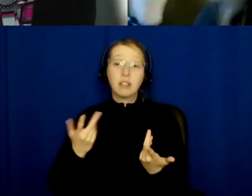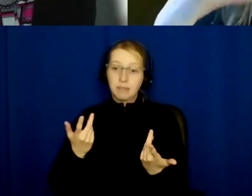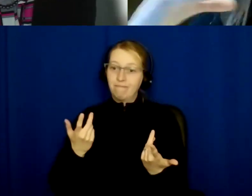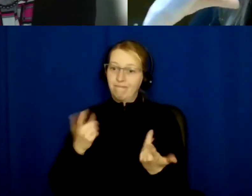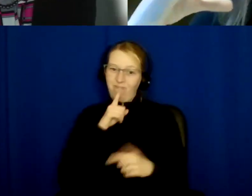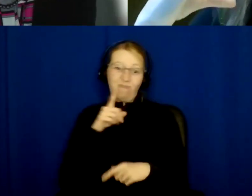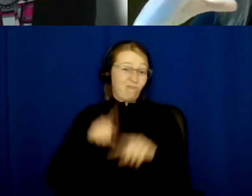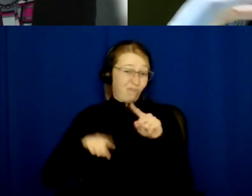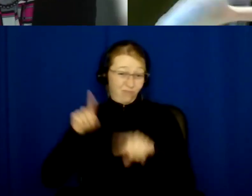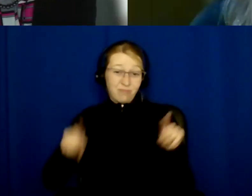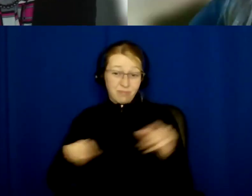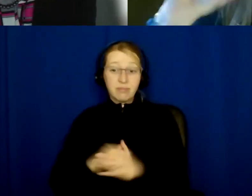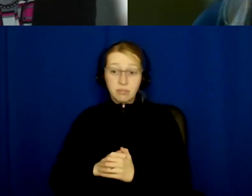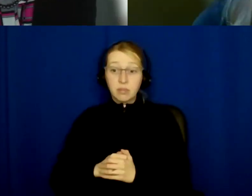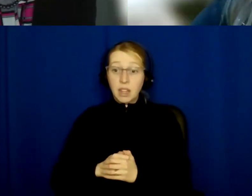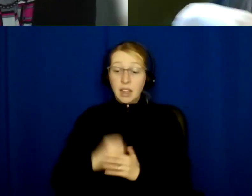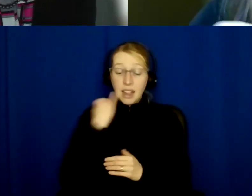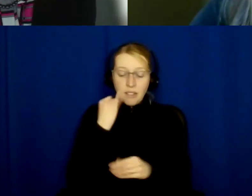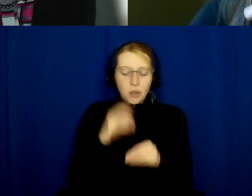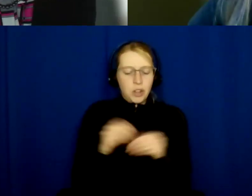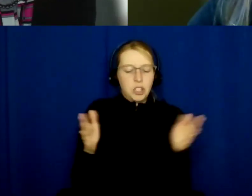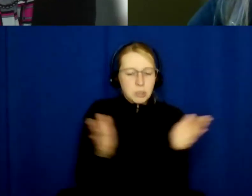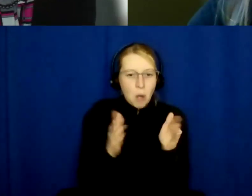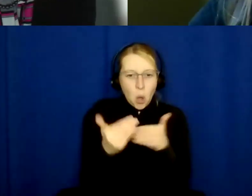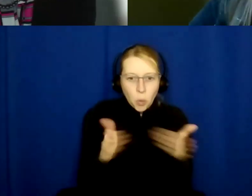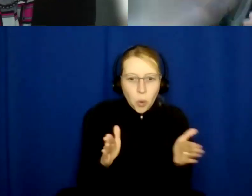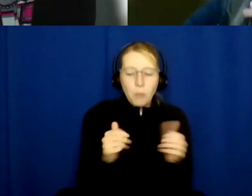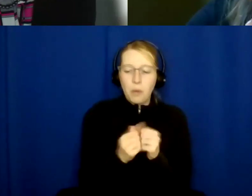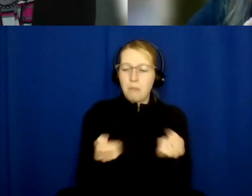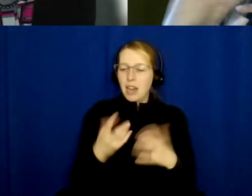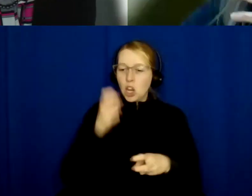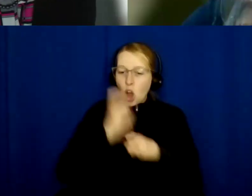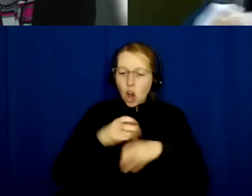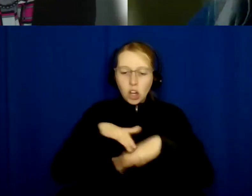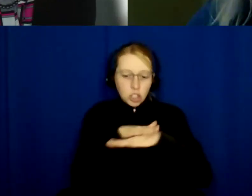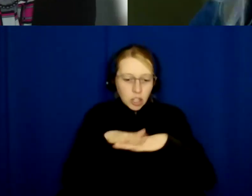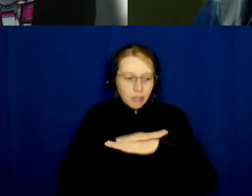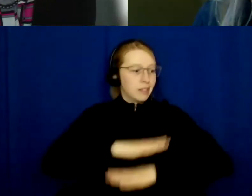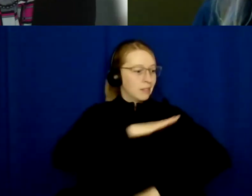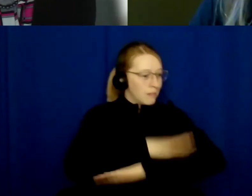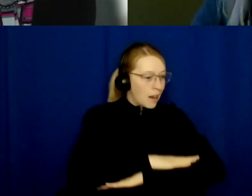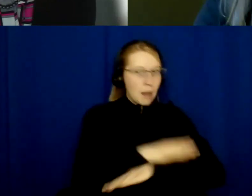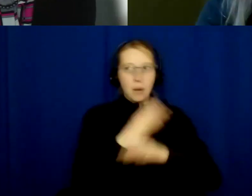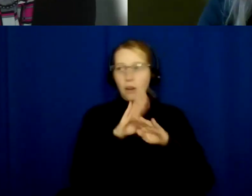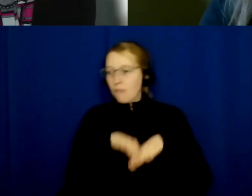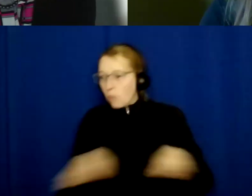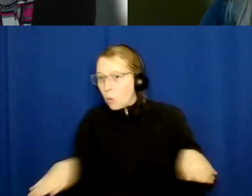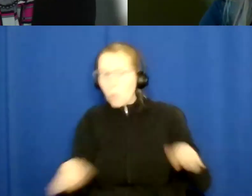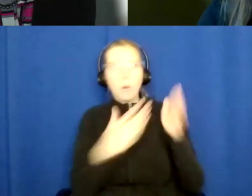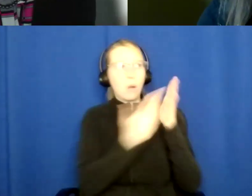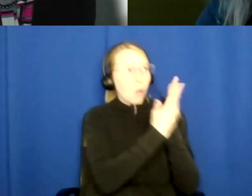But if you're in a small room with lots of hard surfaces and walls for sounds to bounce around on, it's going to